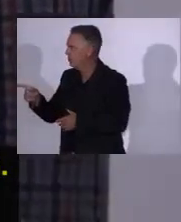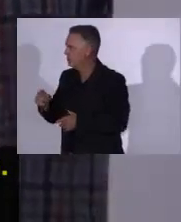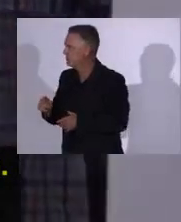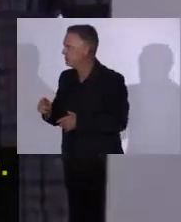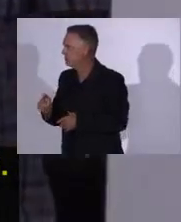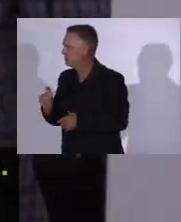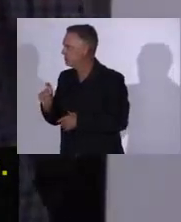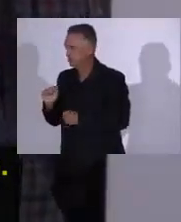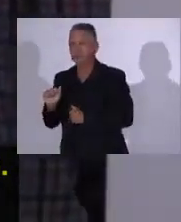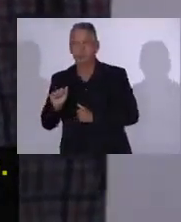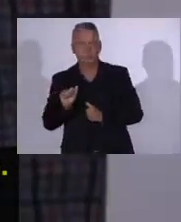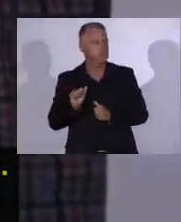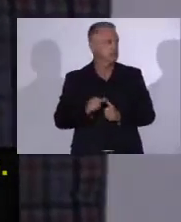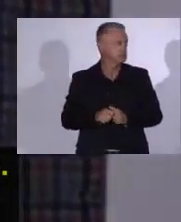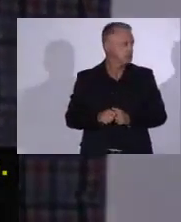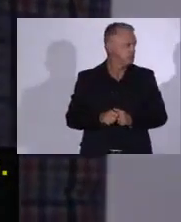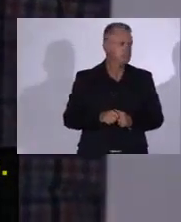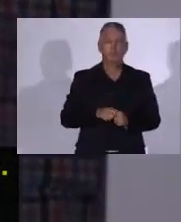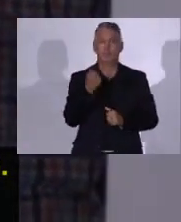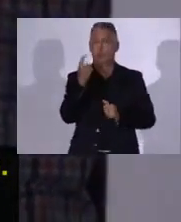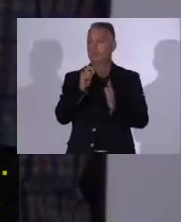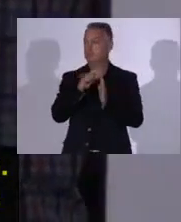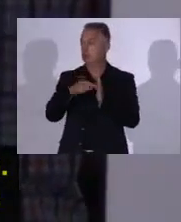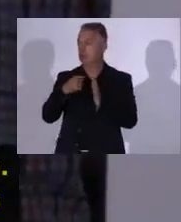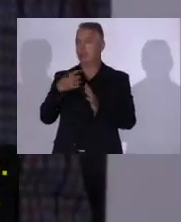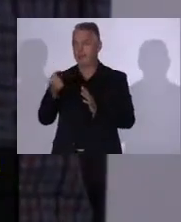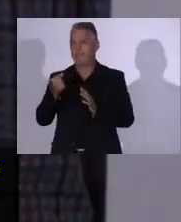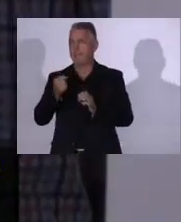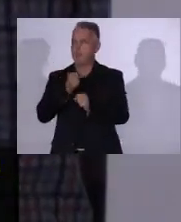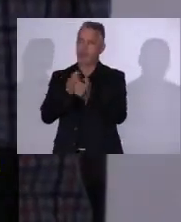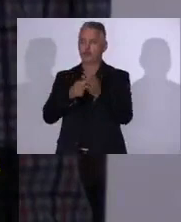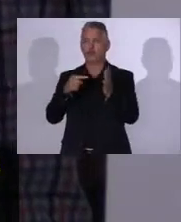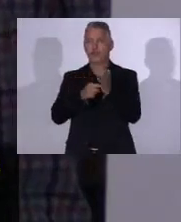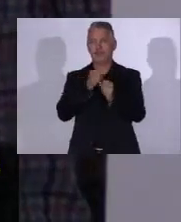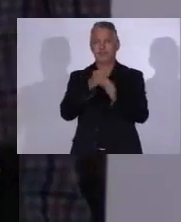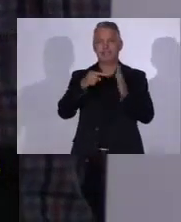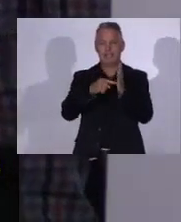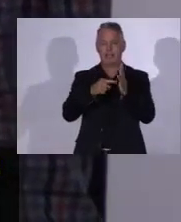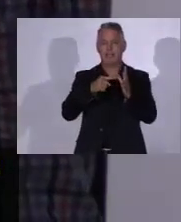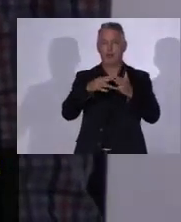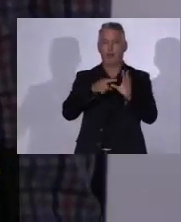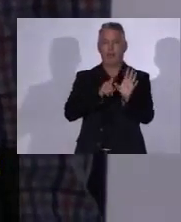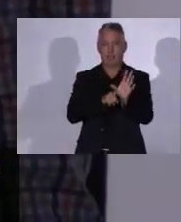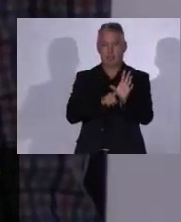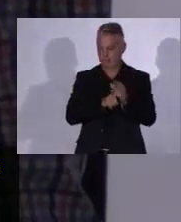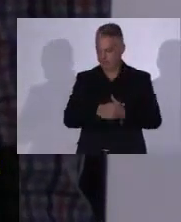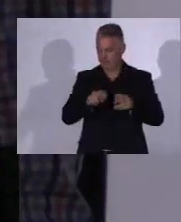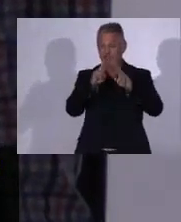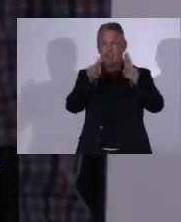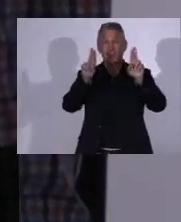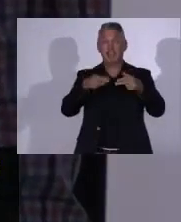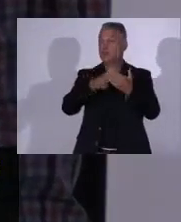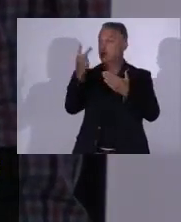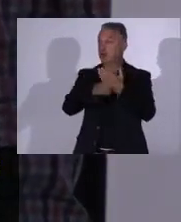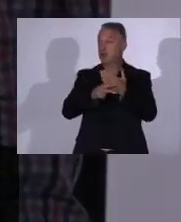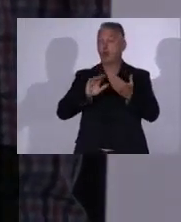Okay. One of the projects we're doing is called the Great Getaways, and it's basically camp programs for people over the